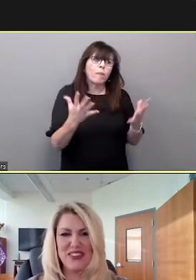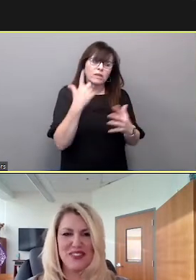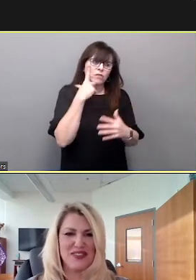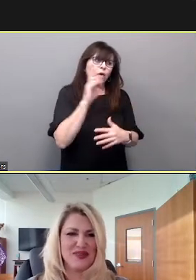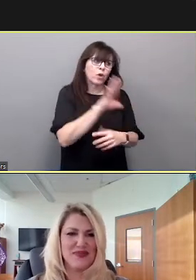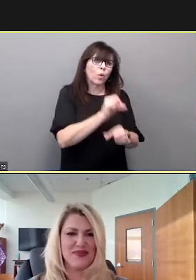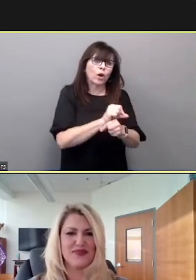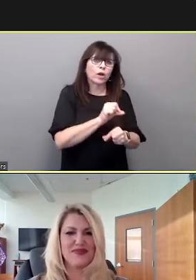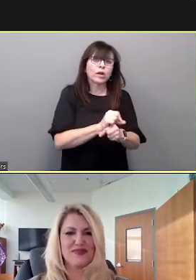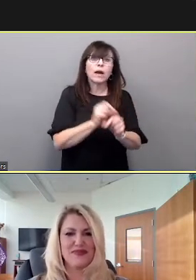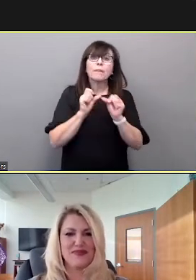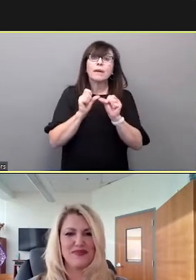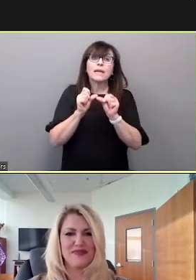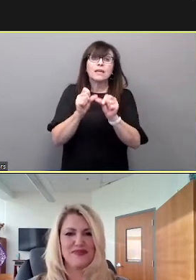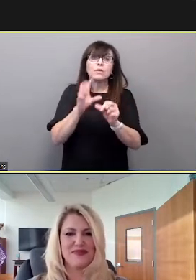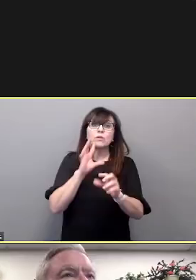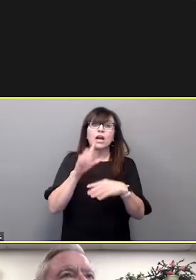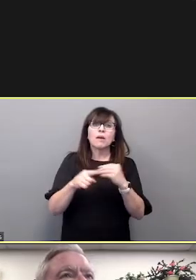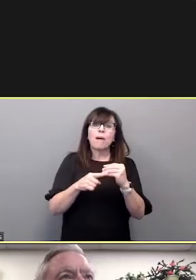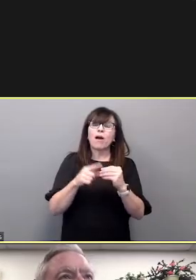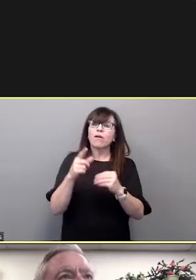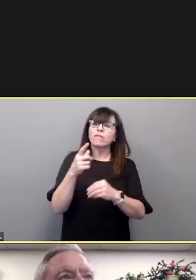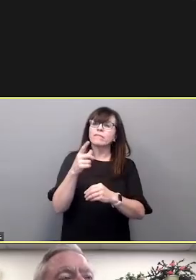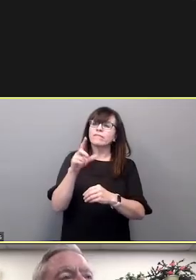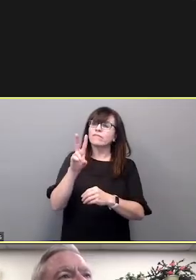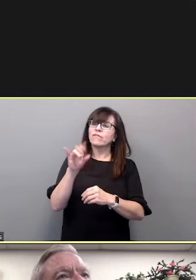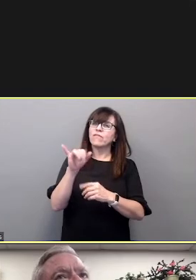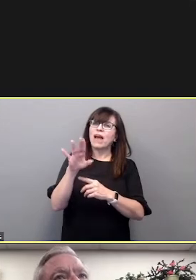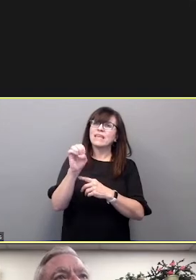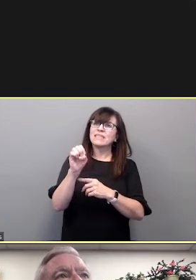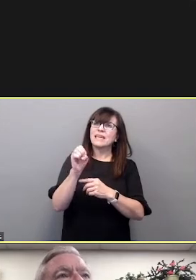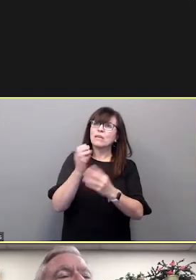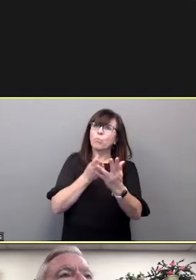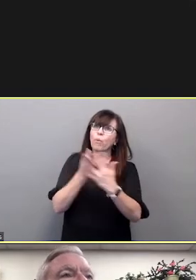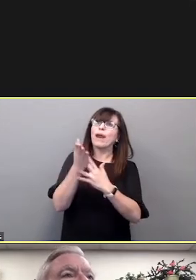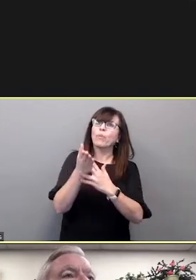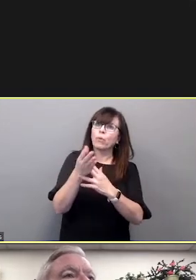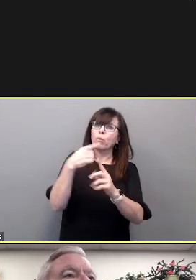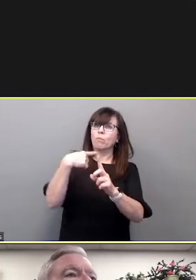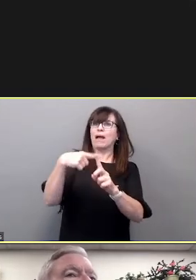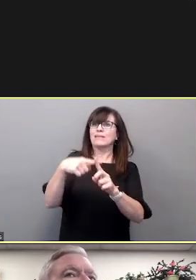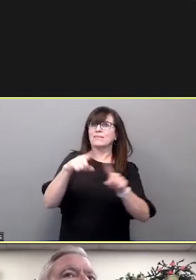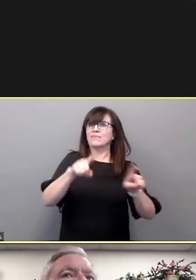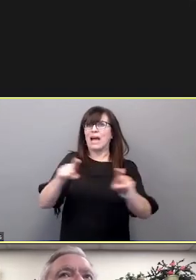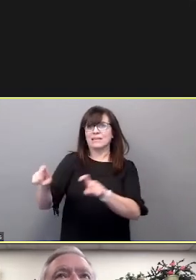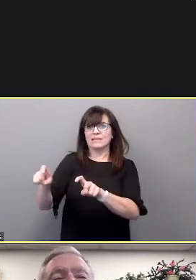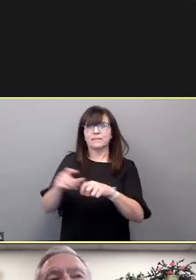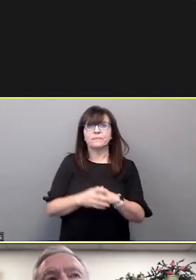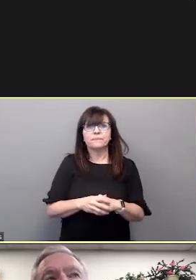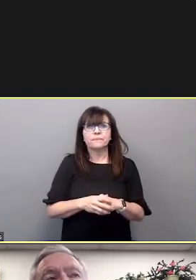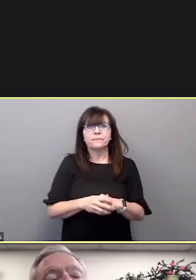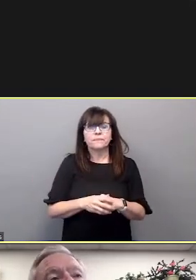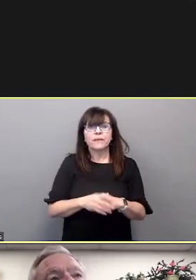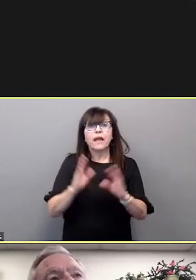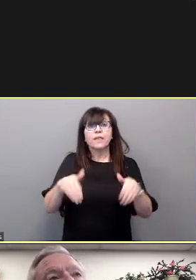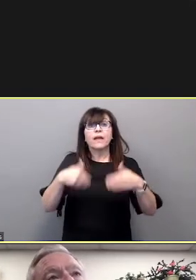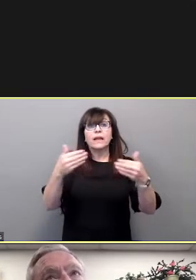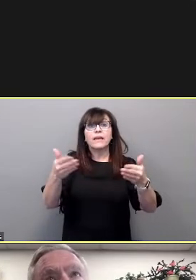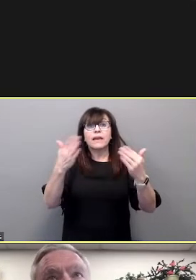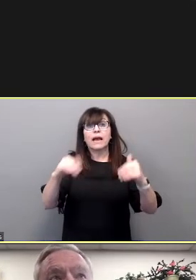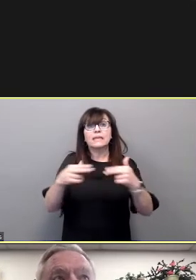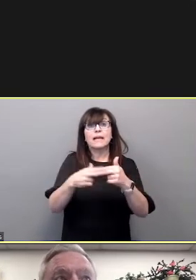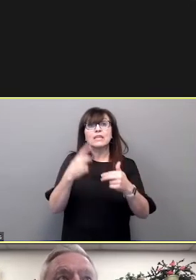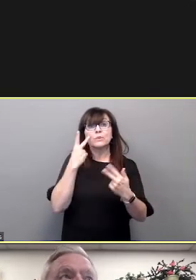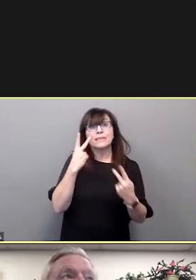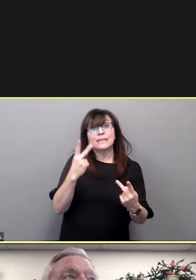I'm going to go on and talk a little bit more about vaccine breakthrough cases. And on the next slide, you'll be able to see the